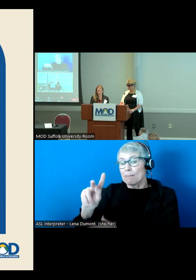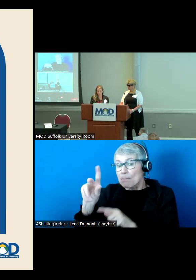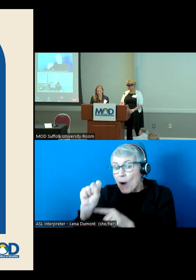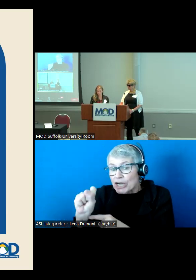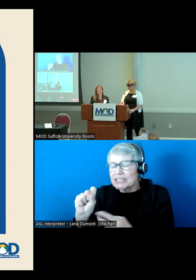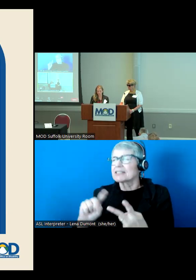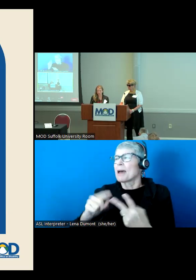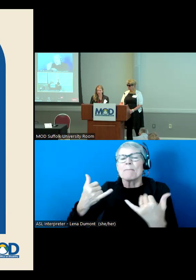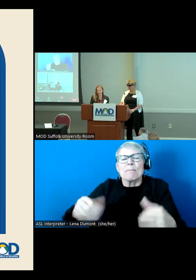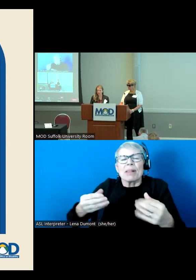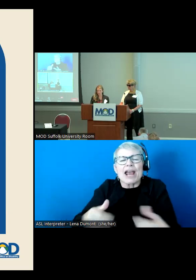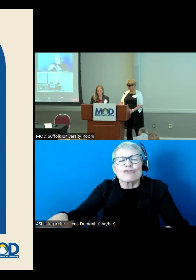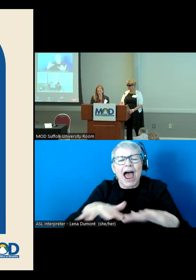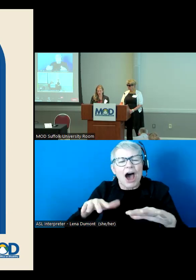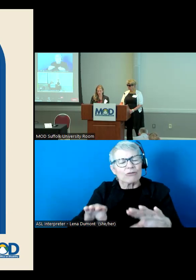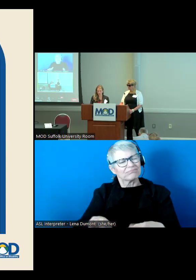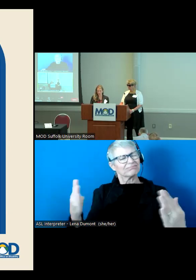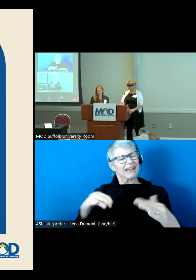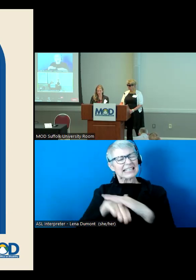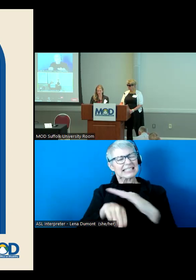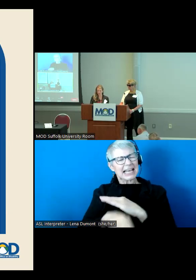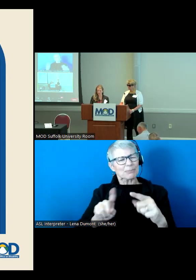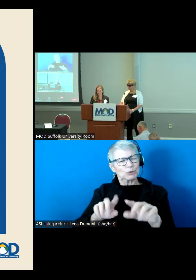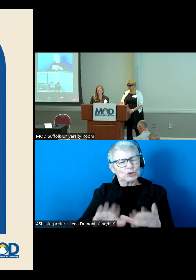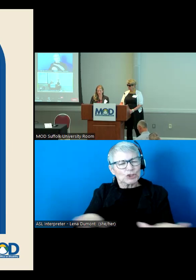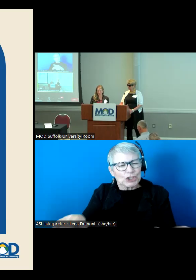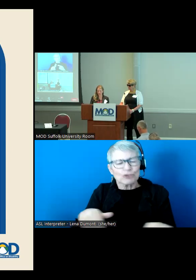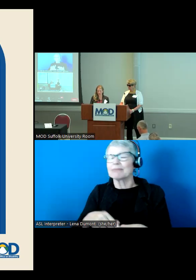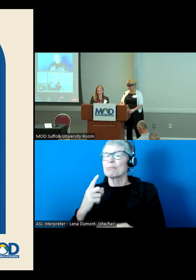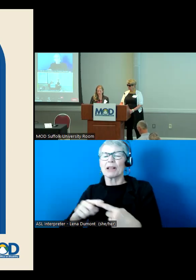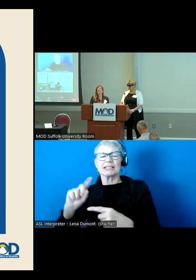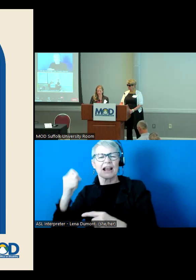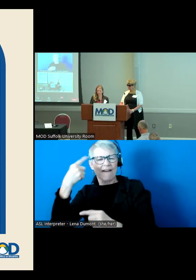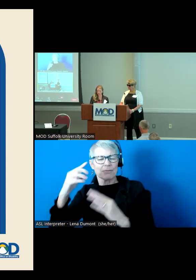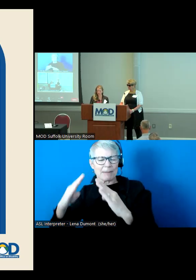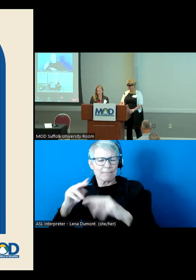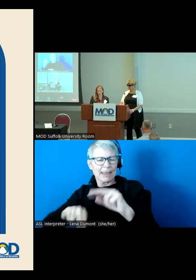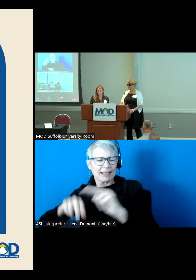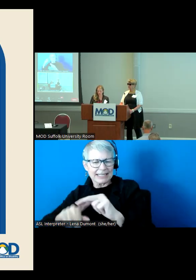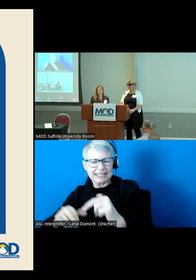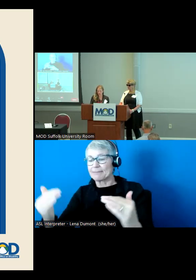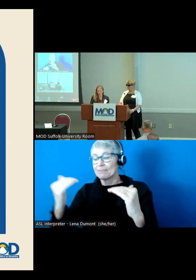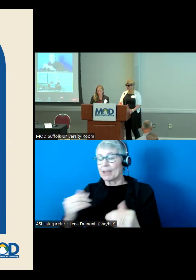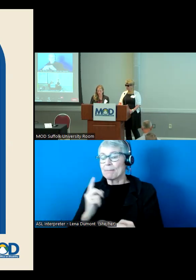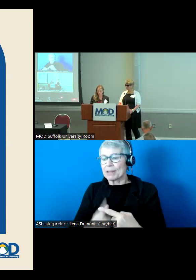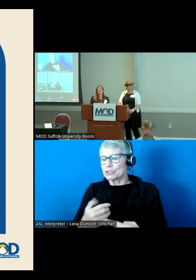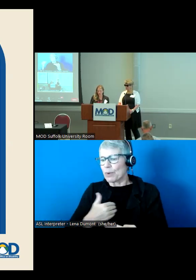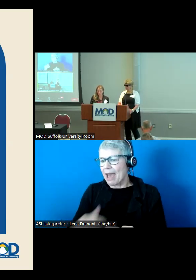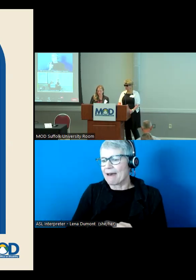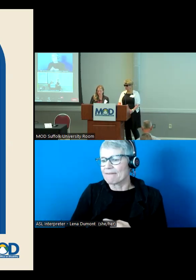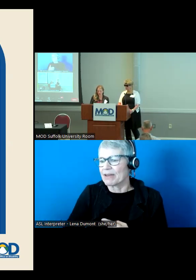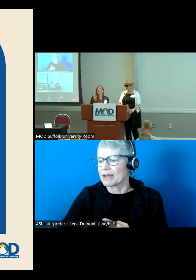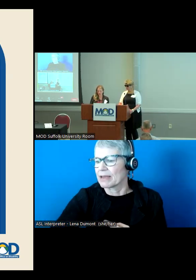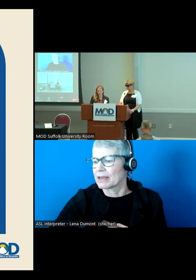more. This year, we also launched the Municipal ADA Coordinator Peer Resource Group for